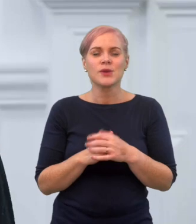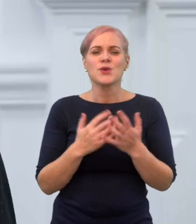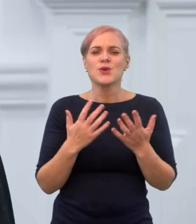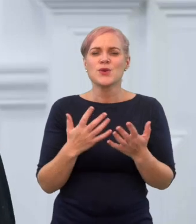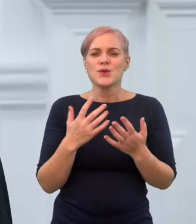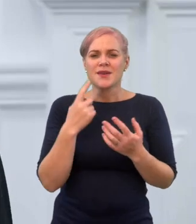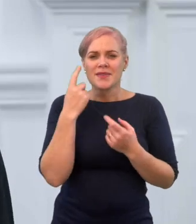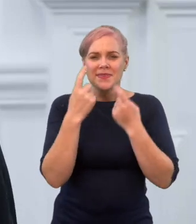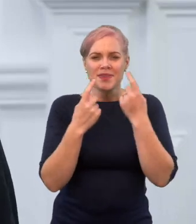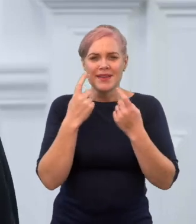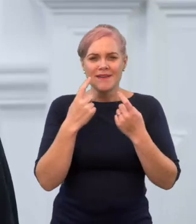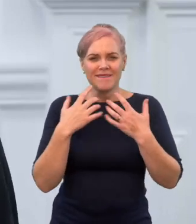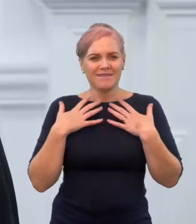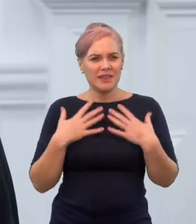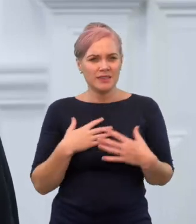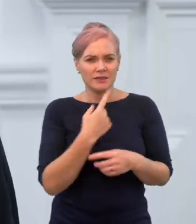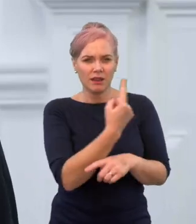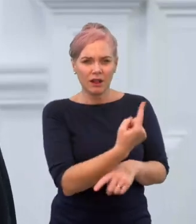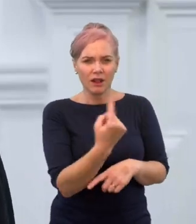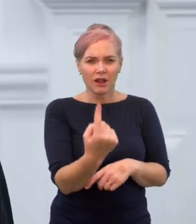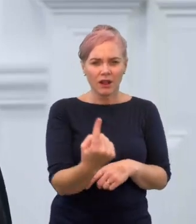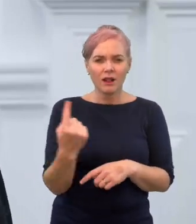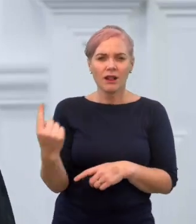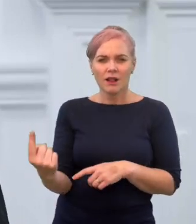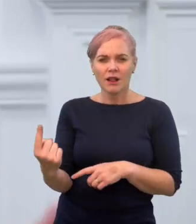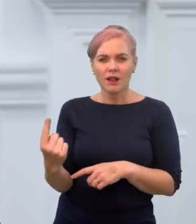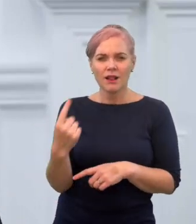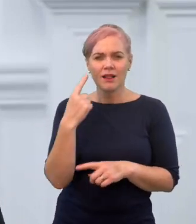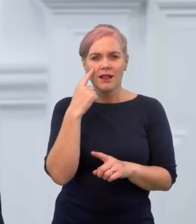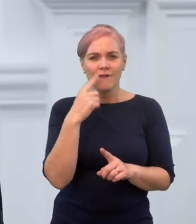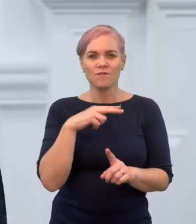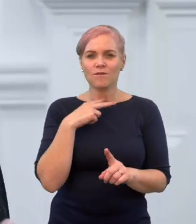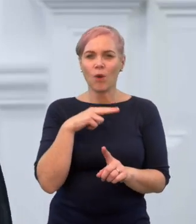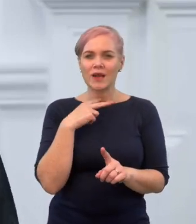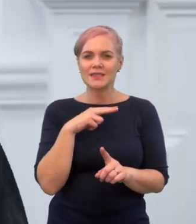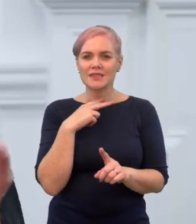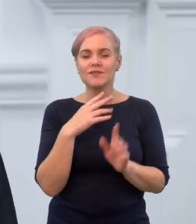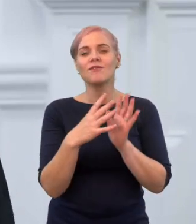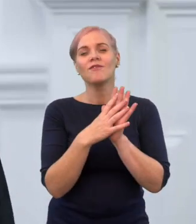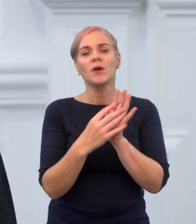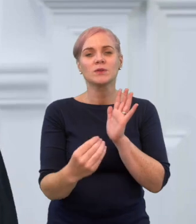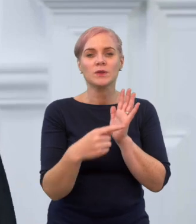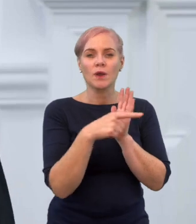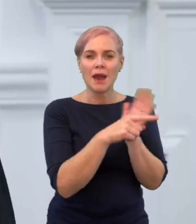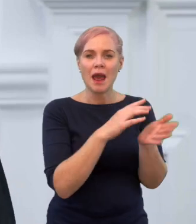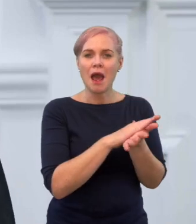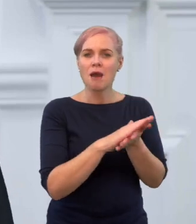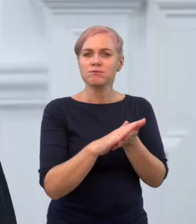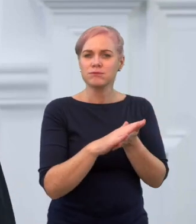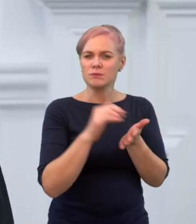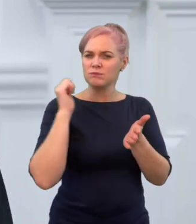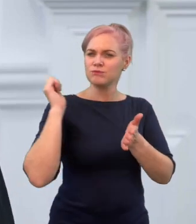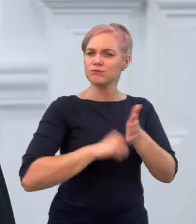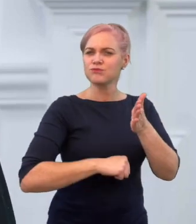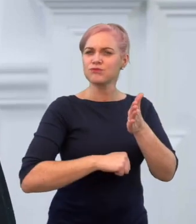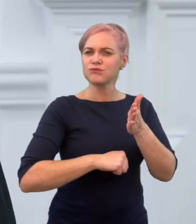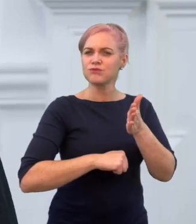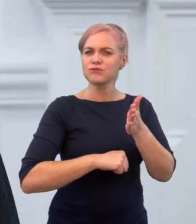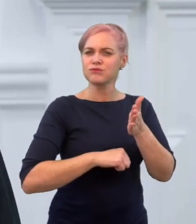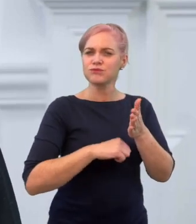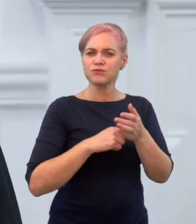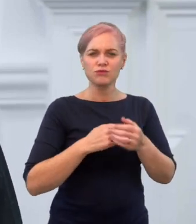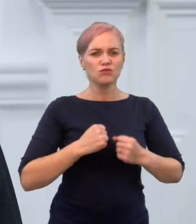You think about the physicality for each character. You think about, yeah, there is a voice quality. You know, for example, her Barnes is quite harsh and hard,